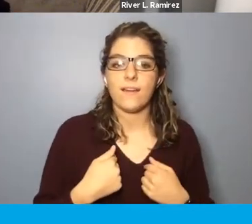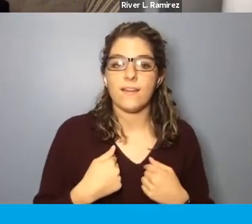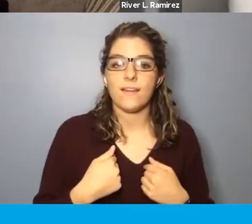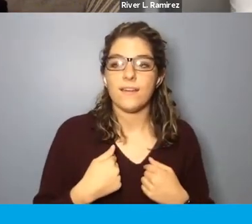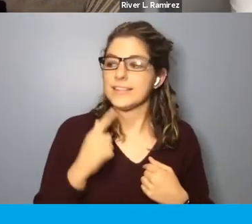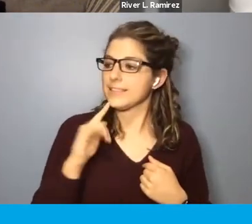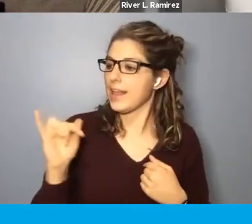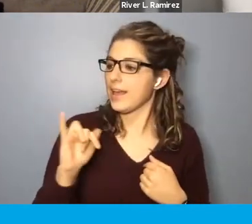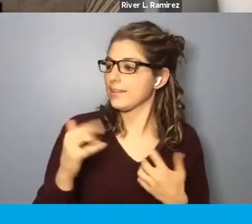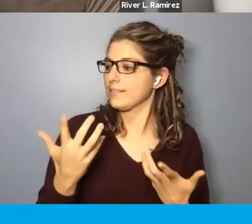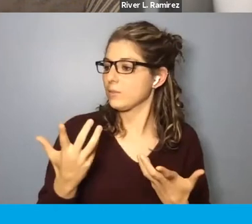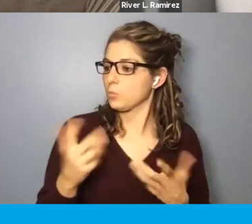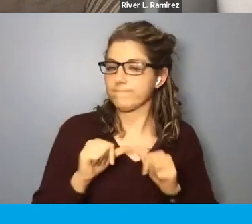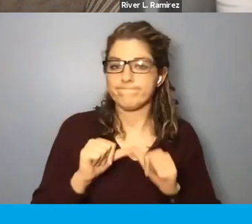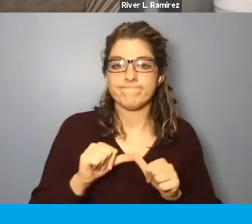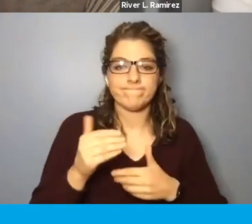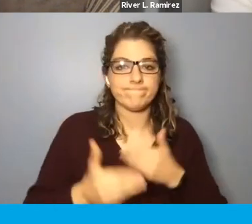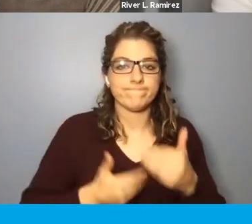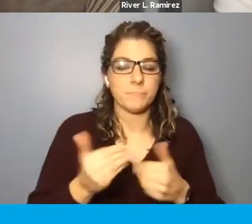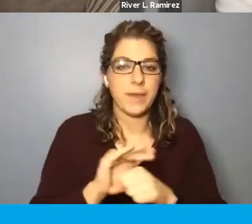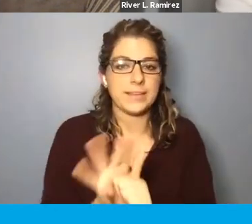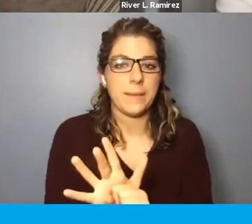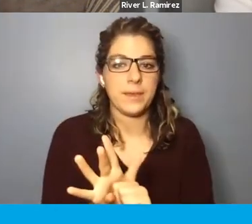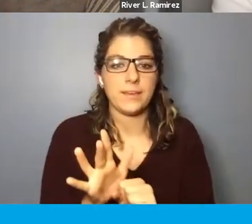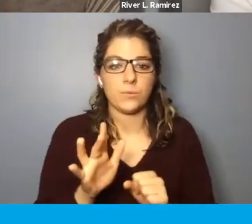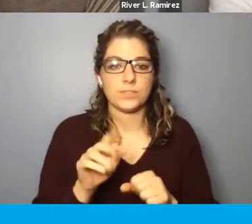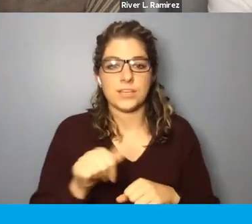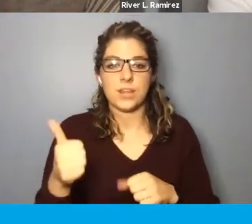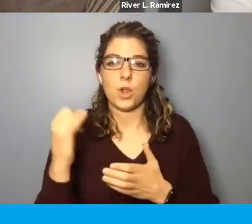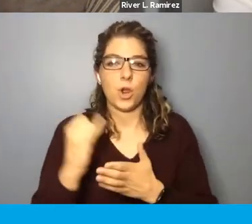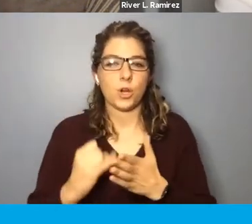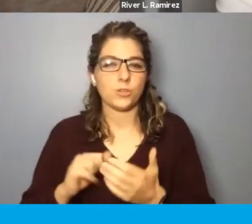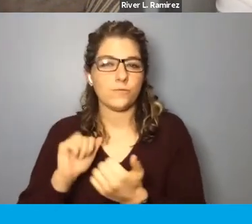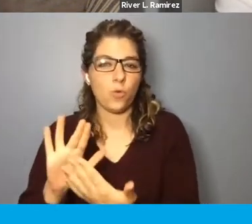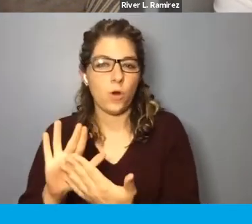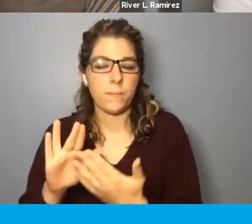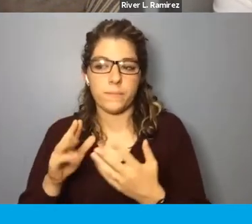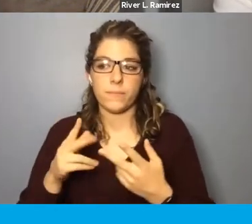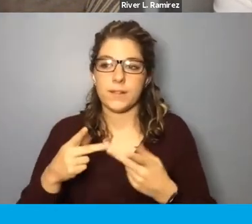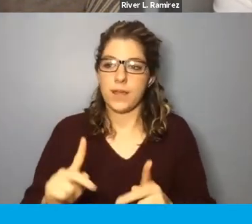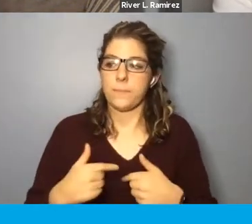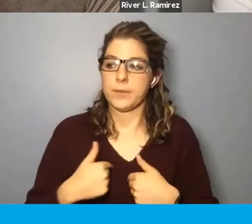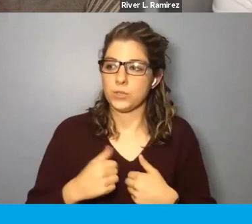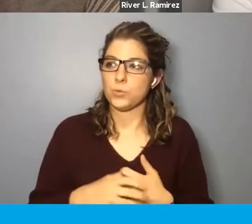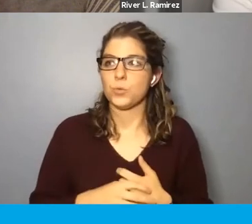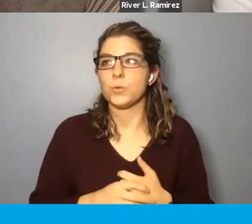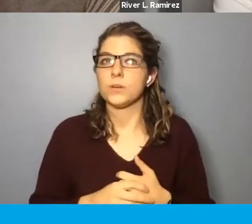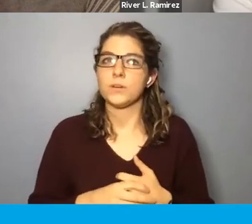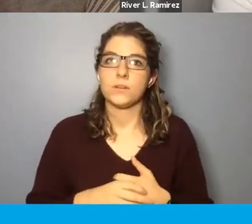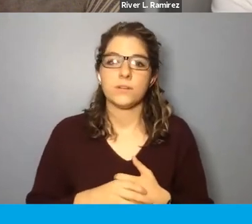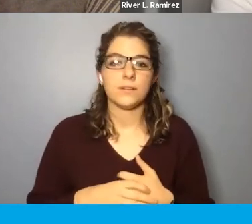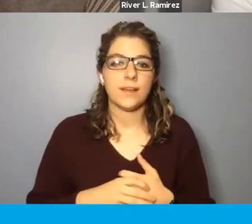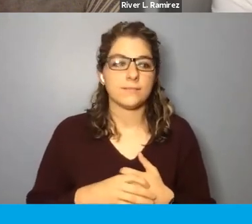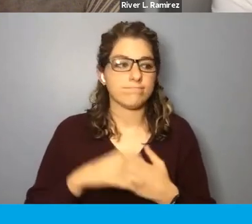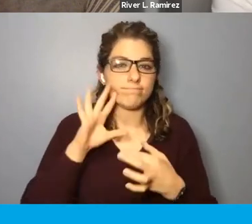like what kept me going throughout pandemic. It was like another art form that allowed me to like tune in